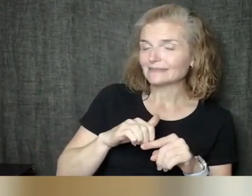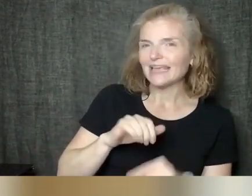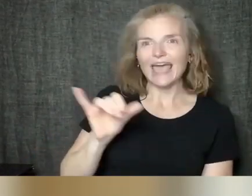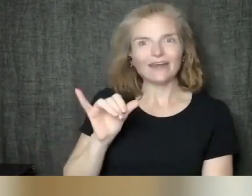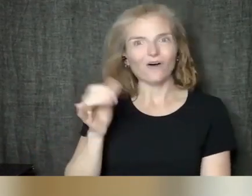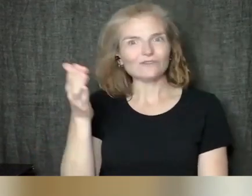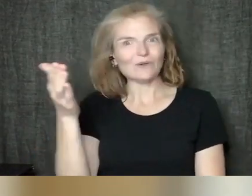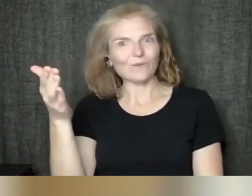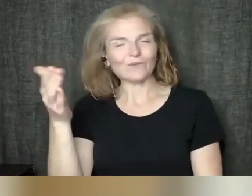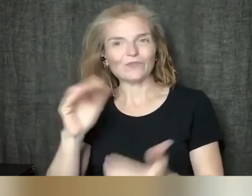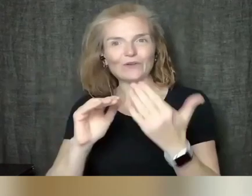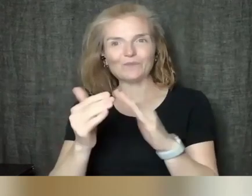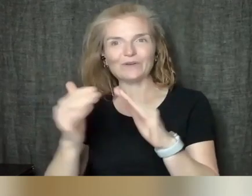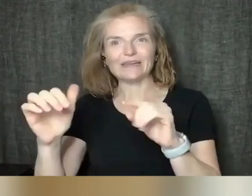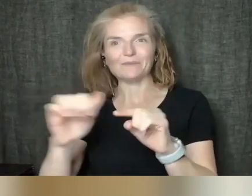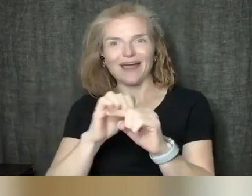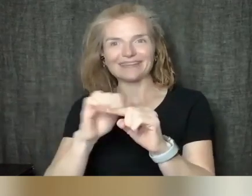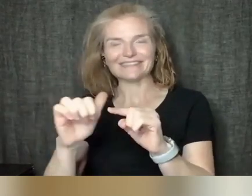community.